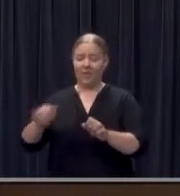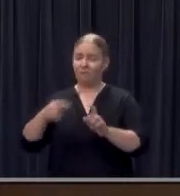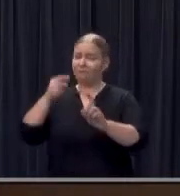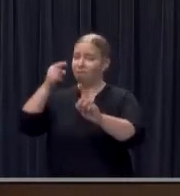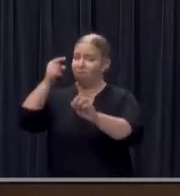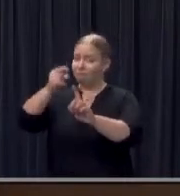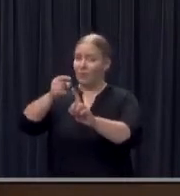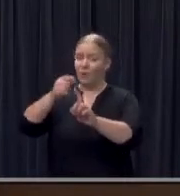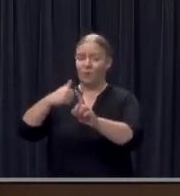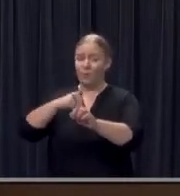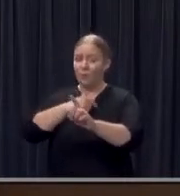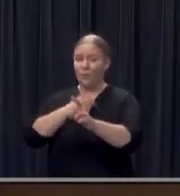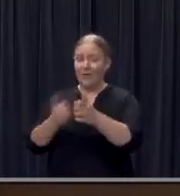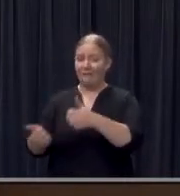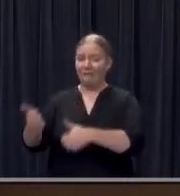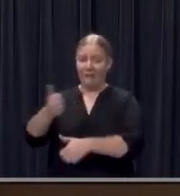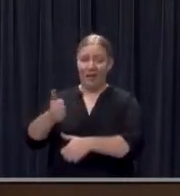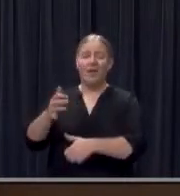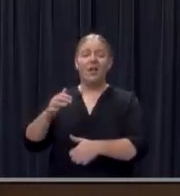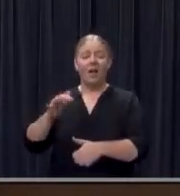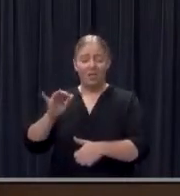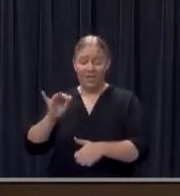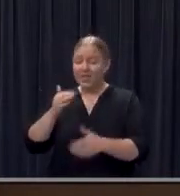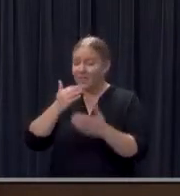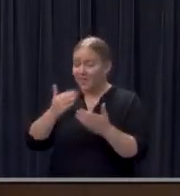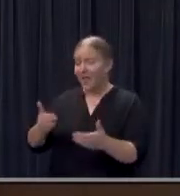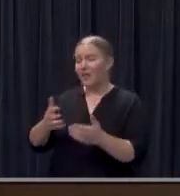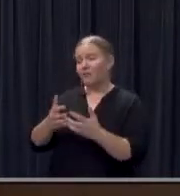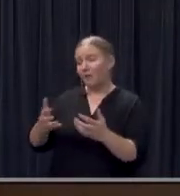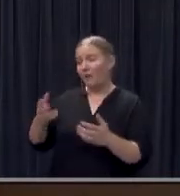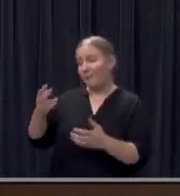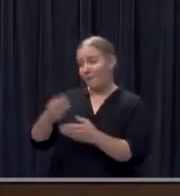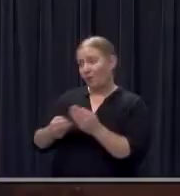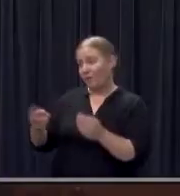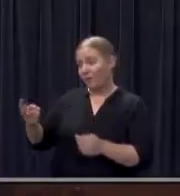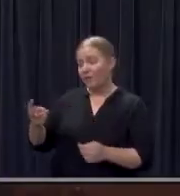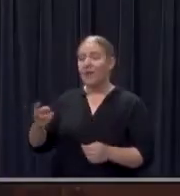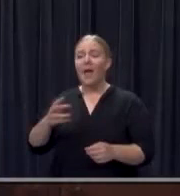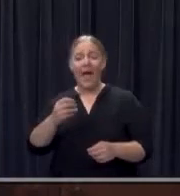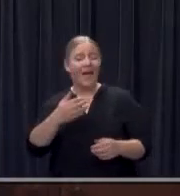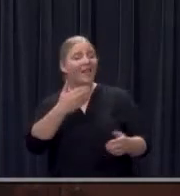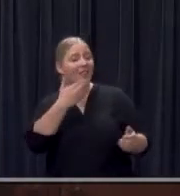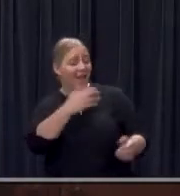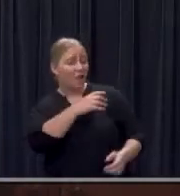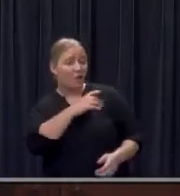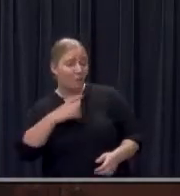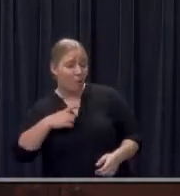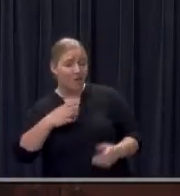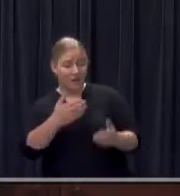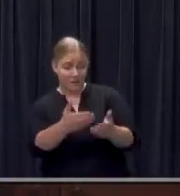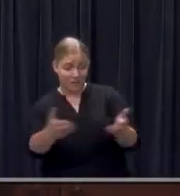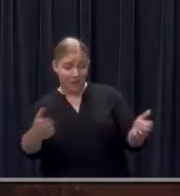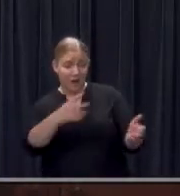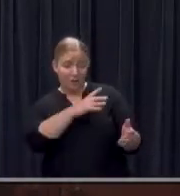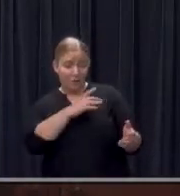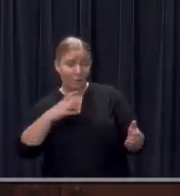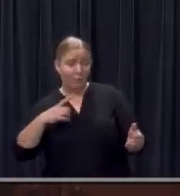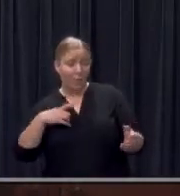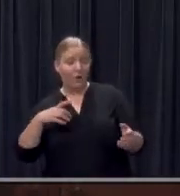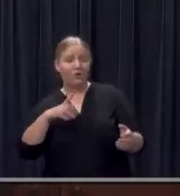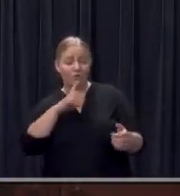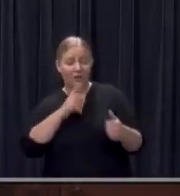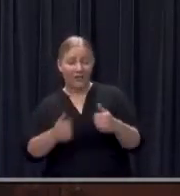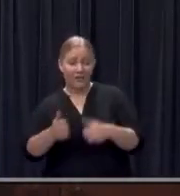and we prove it with stuff like this. So thank you both very much. Well, Thank you, and Brent. a quick return thank you to the board. This board has always invested in